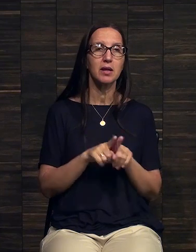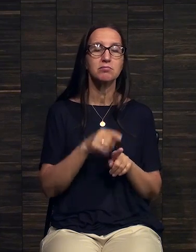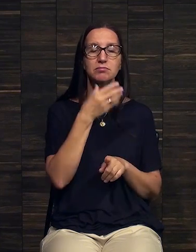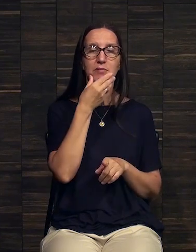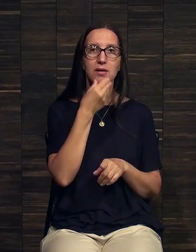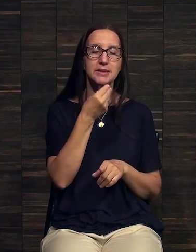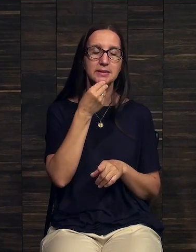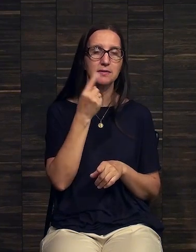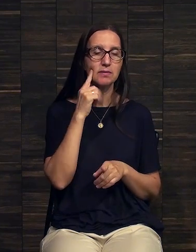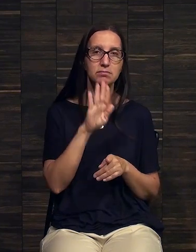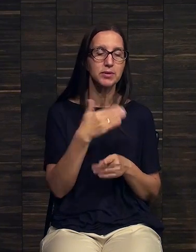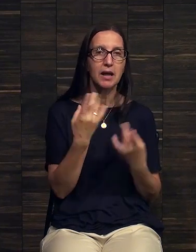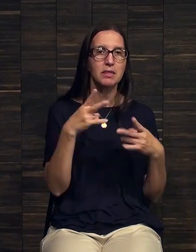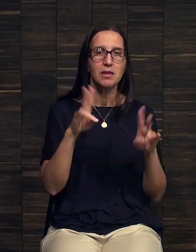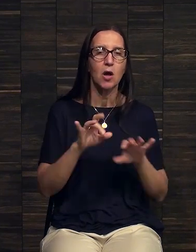Superman was,